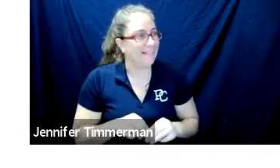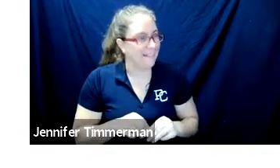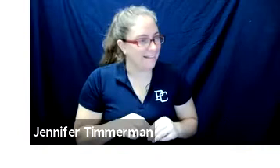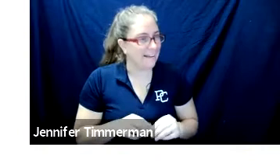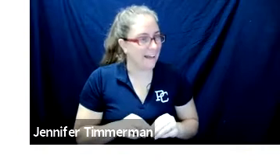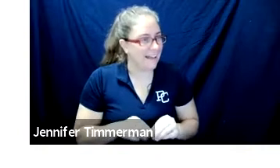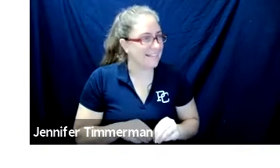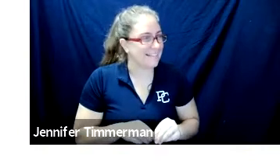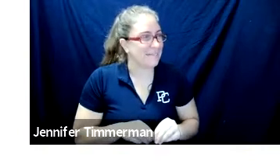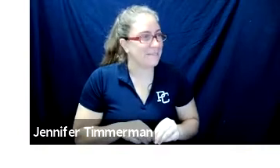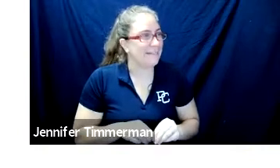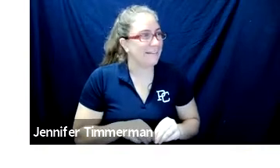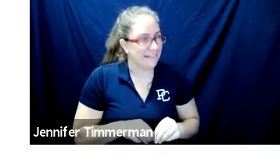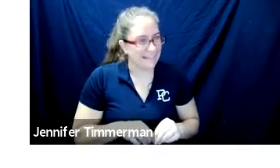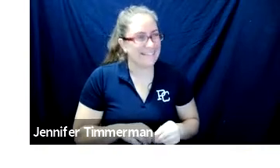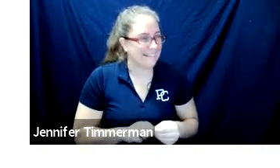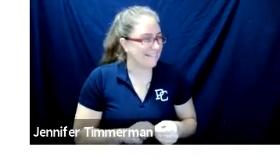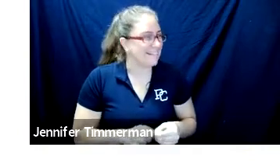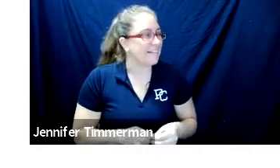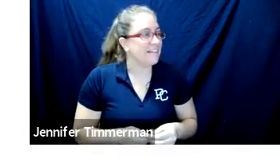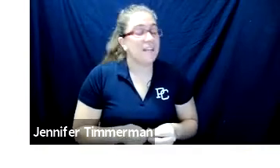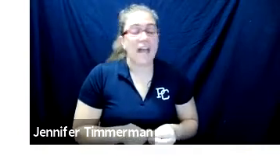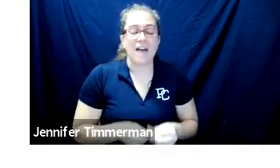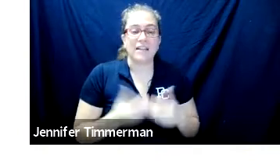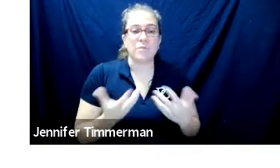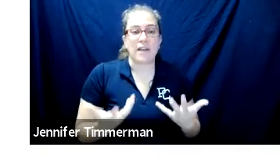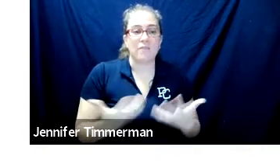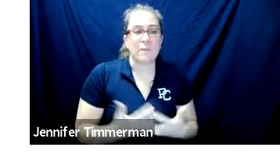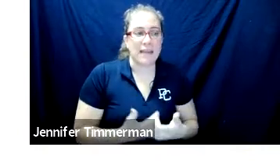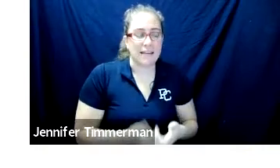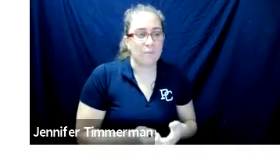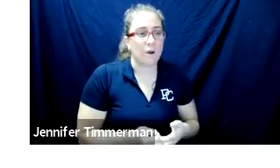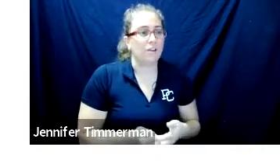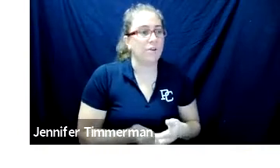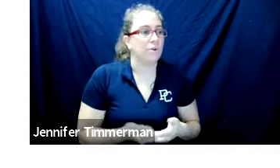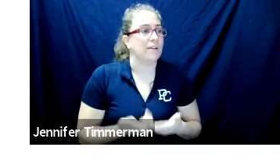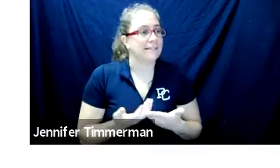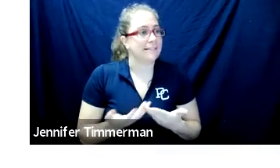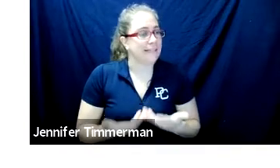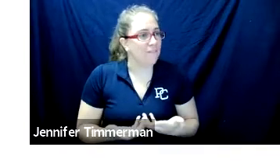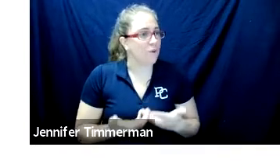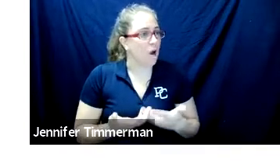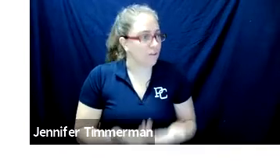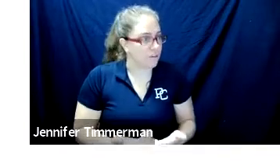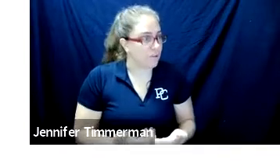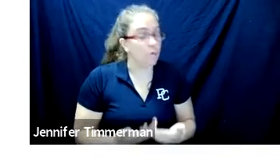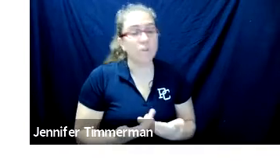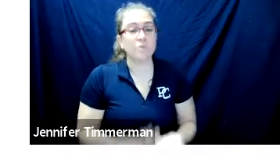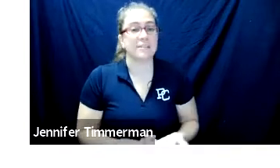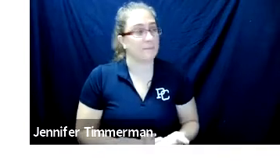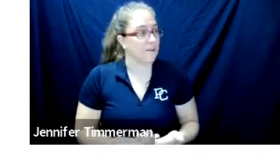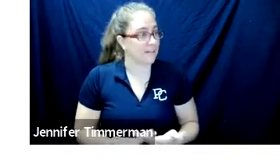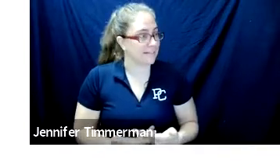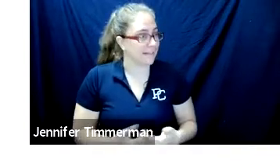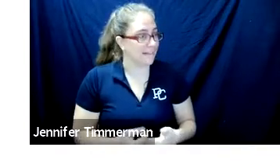Yael? Awesome. Good deal. Have anyone ever met anyone who is deaf or hard of hearing who